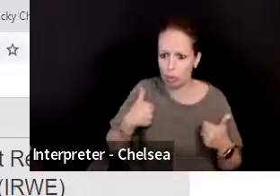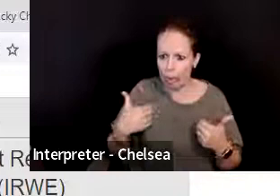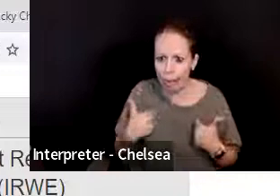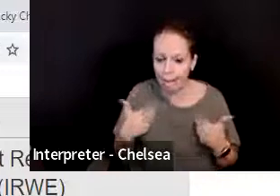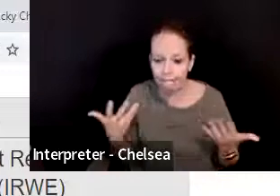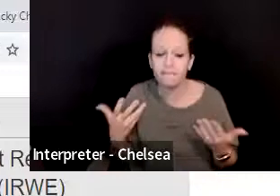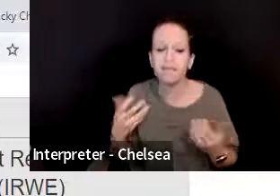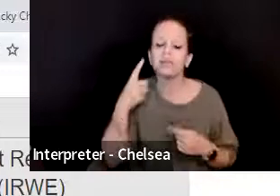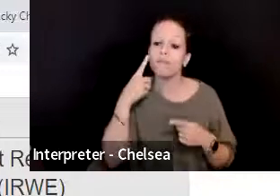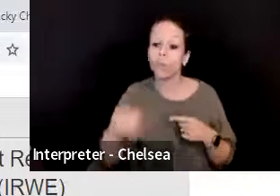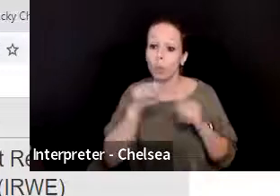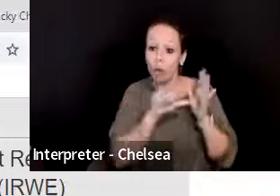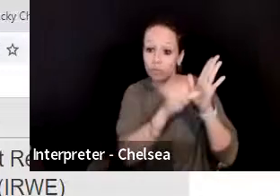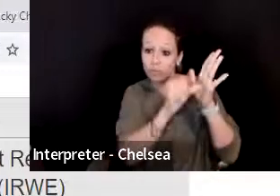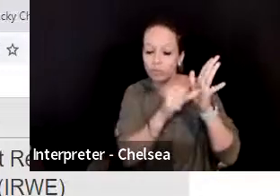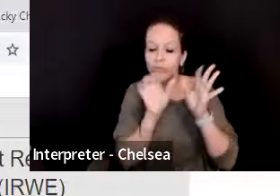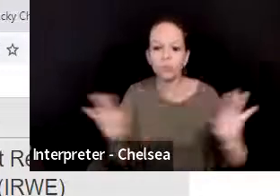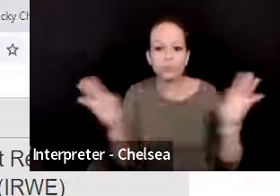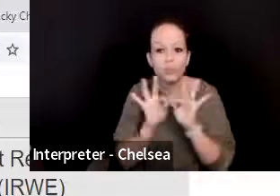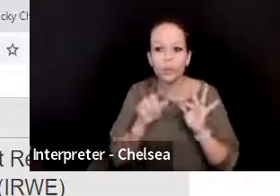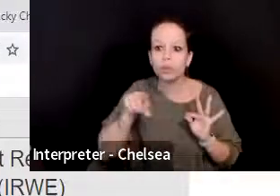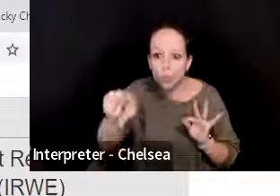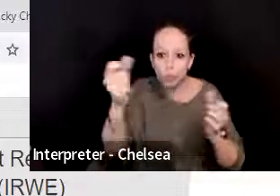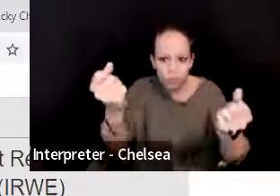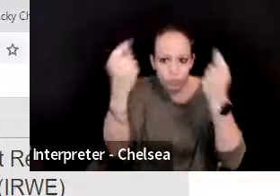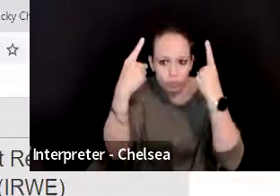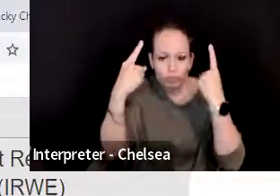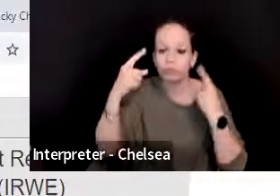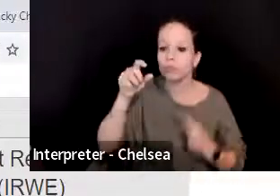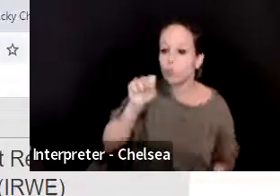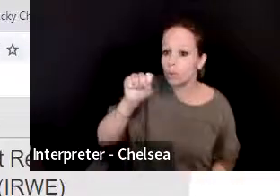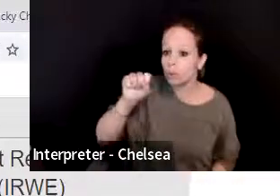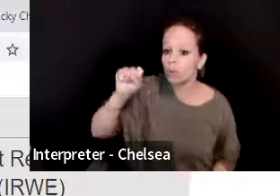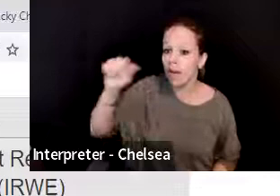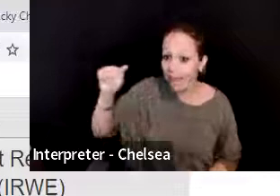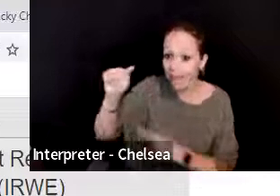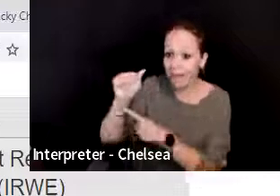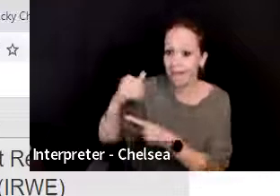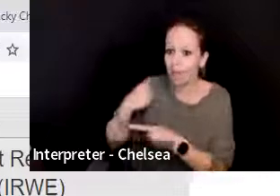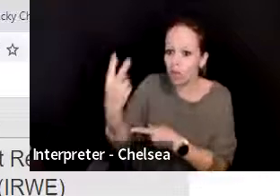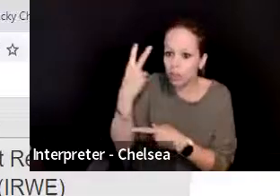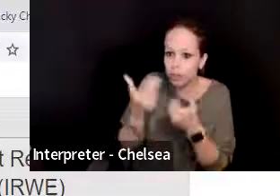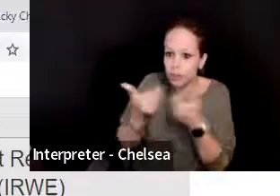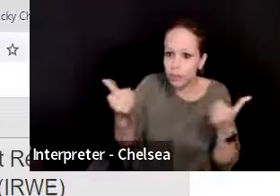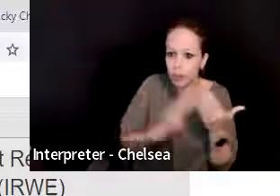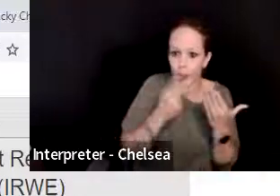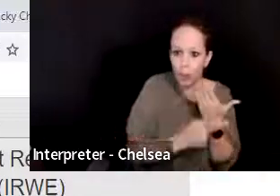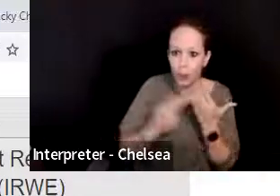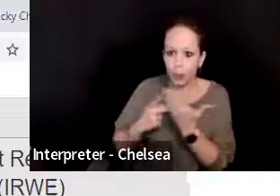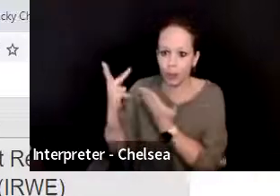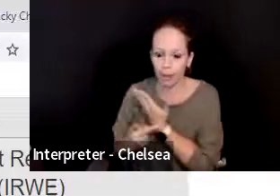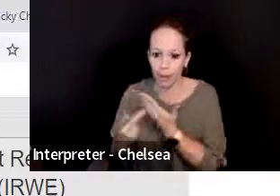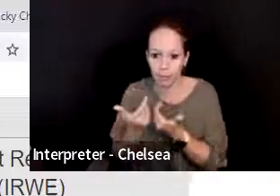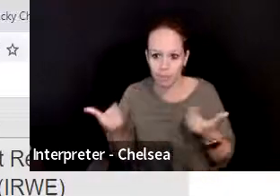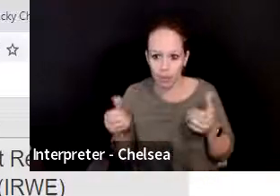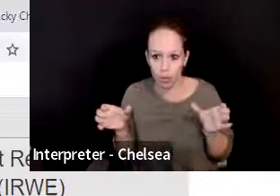that it's really, really critical that you have an understanding that Social Security has two programs, and really because of